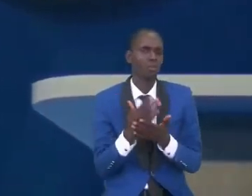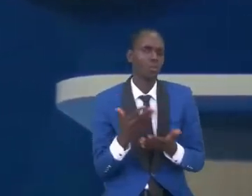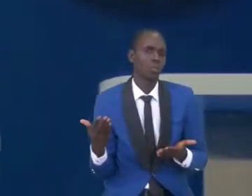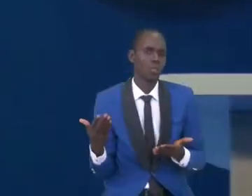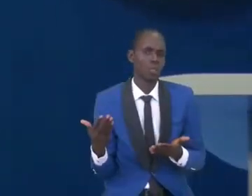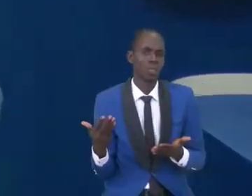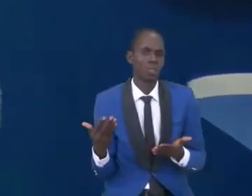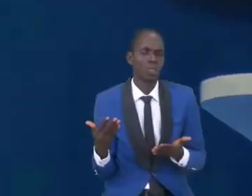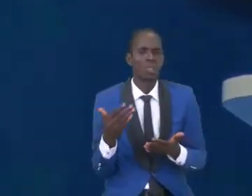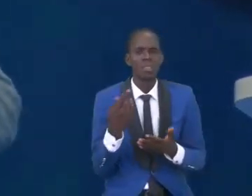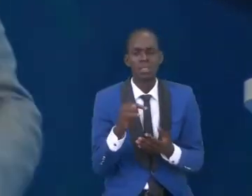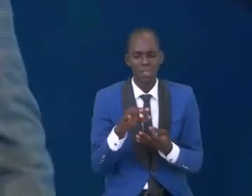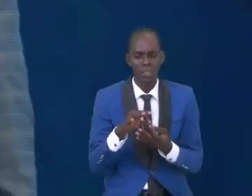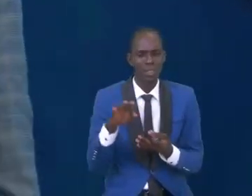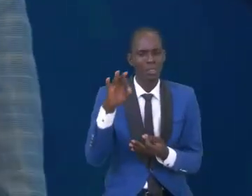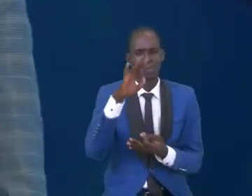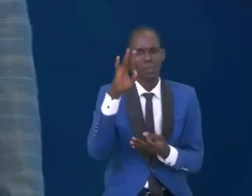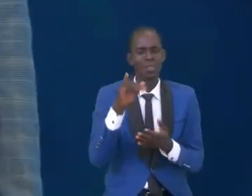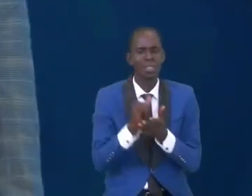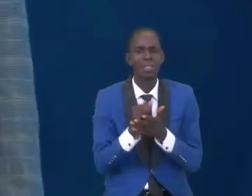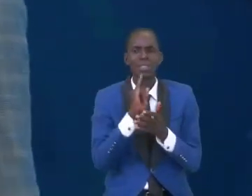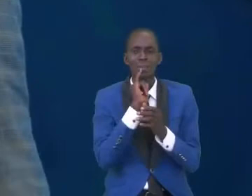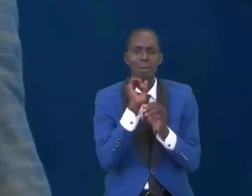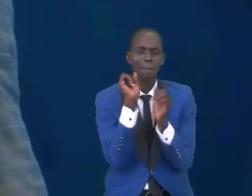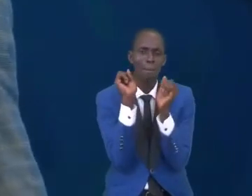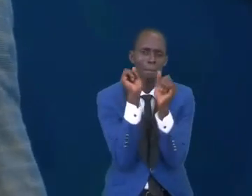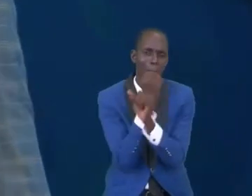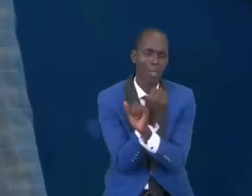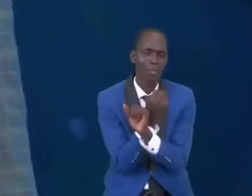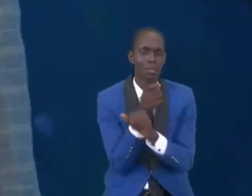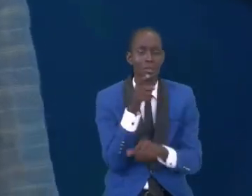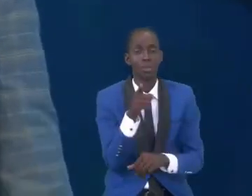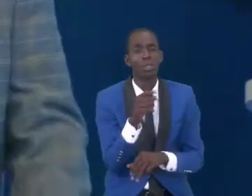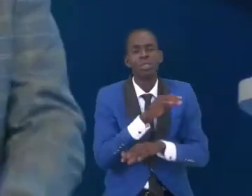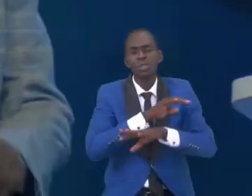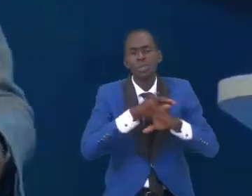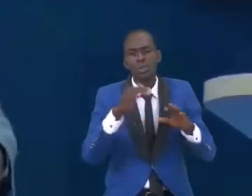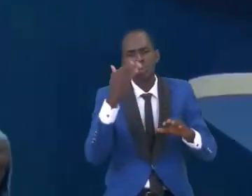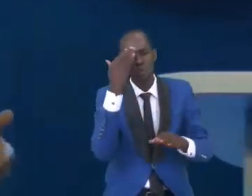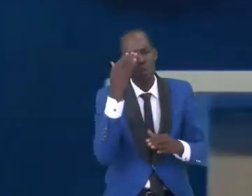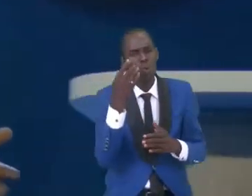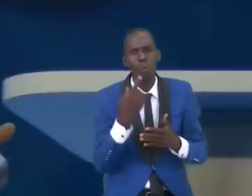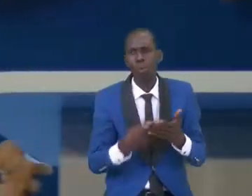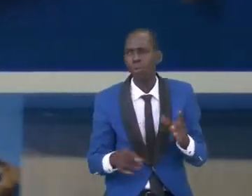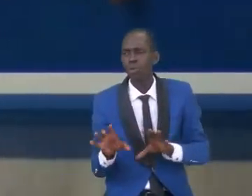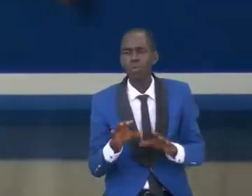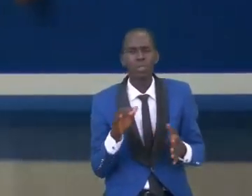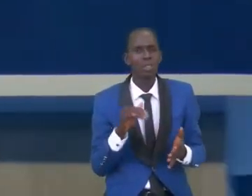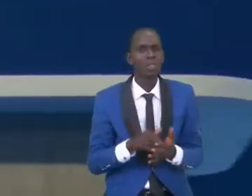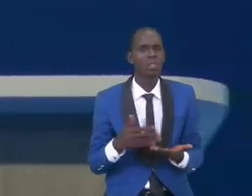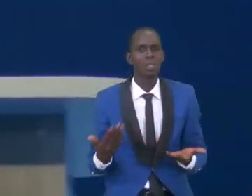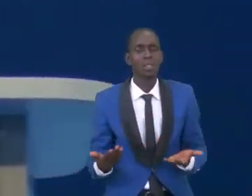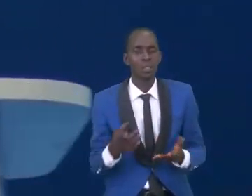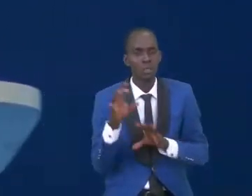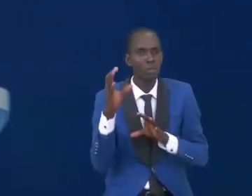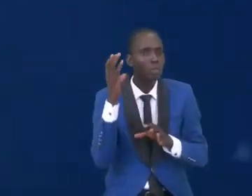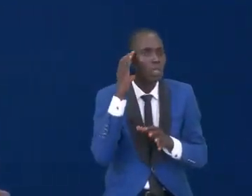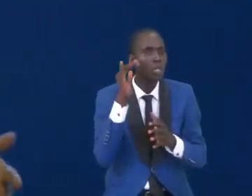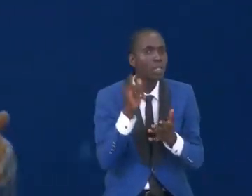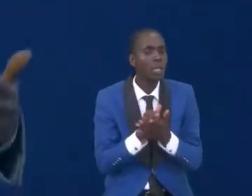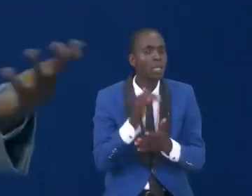a spirit binding you, that you don't know where to look again. Did you hear the testimony of